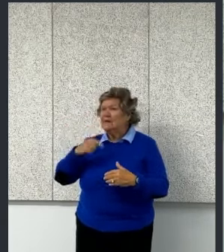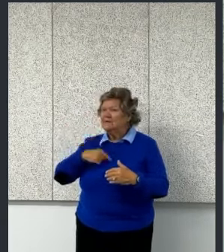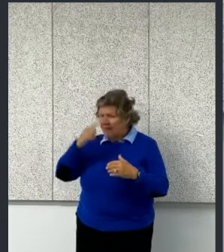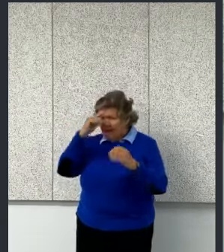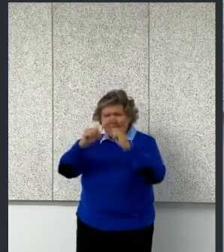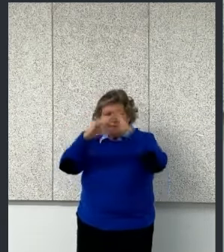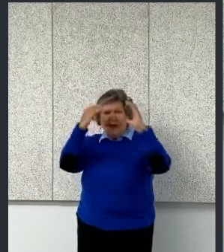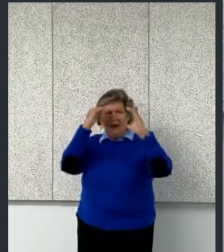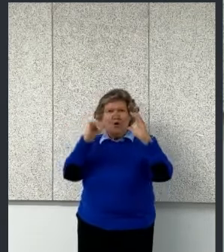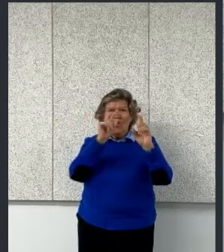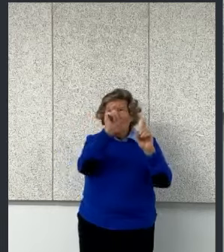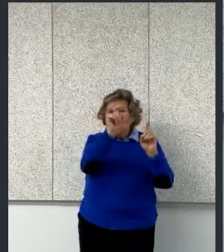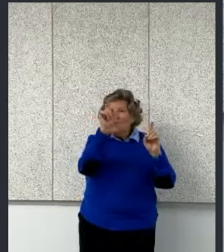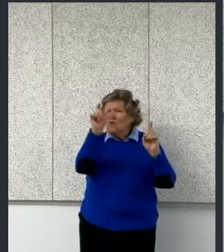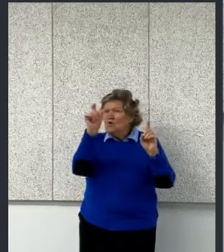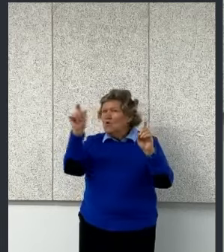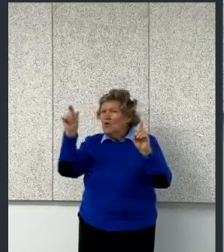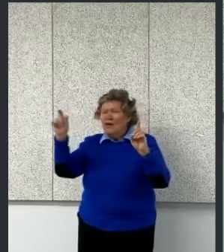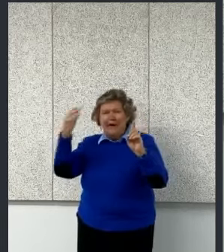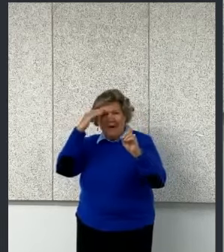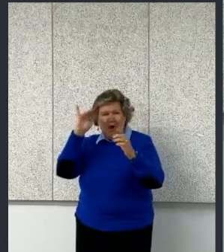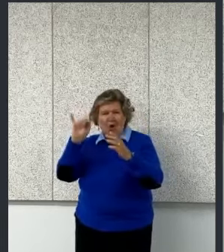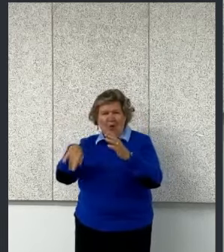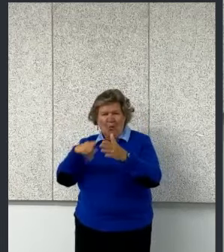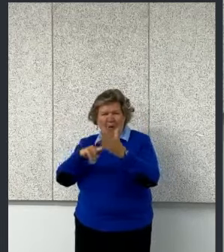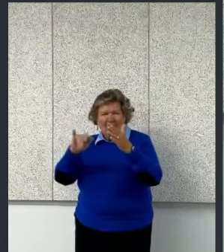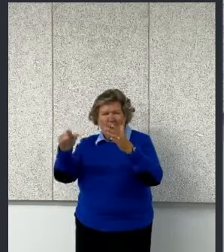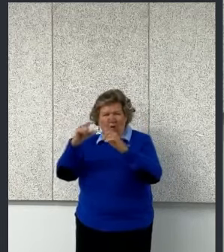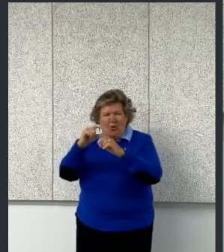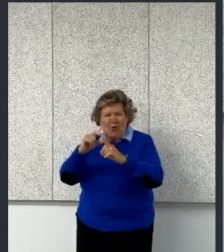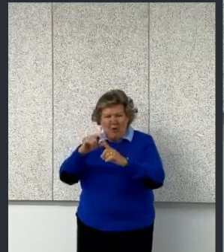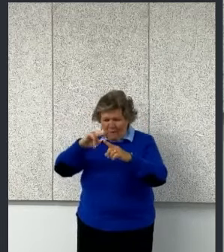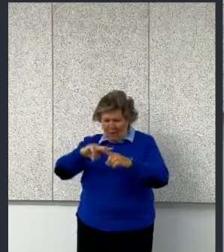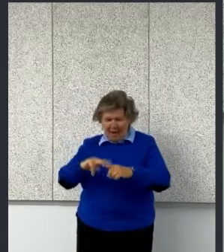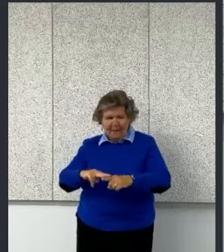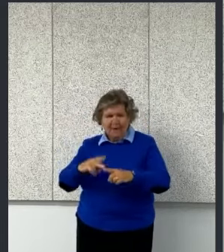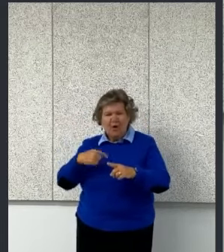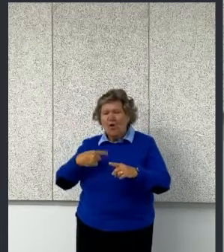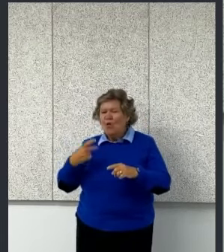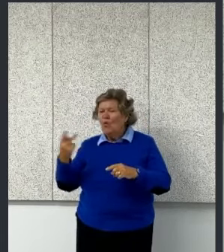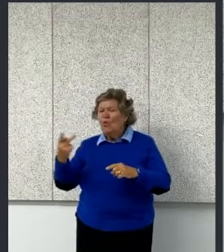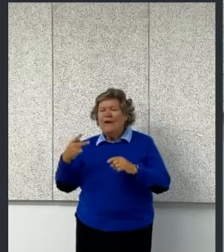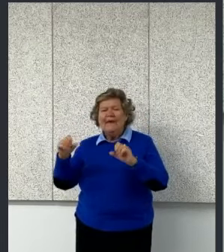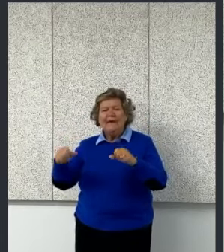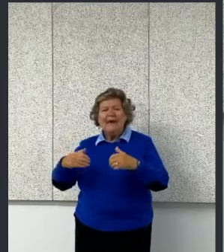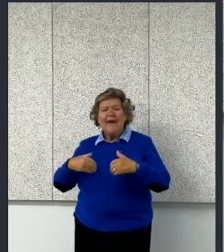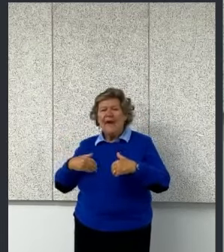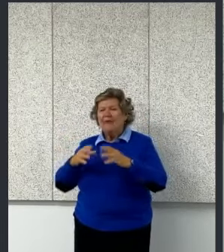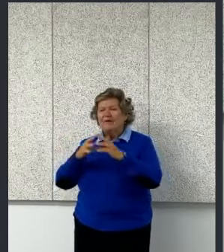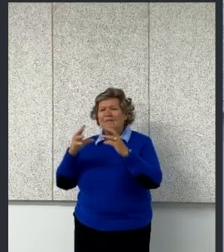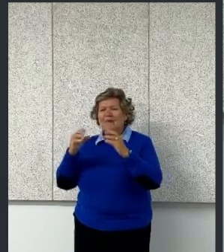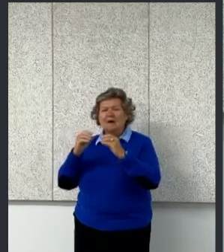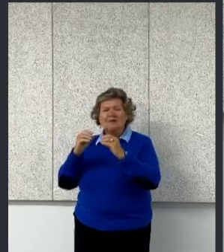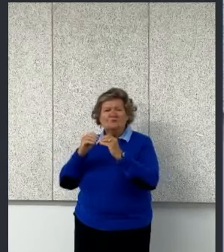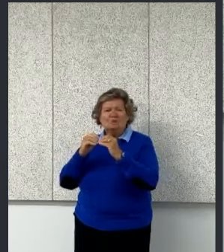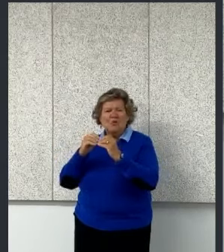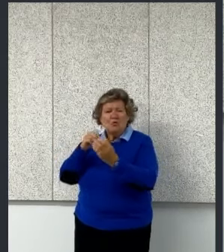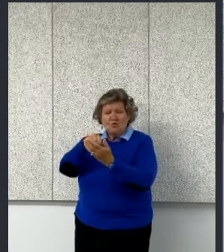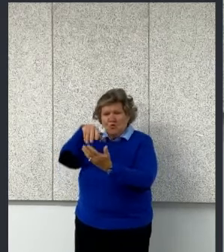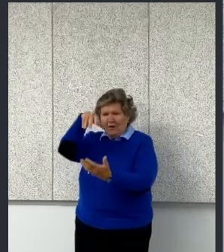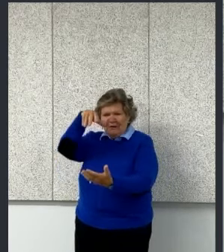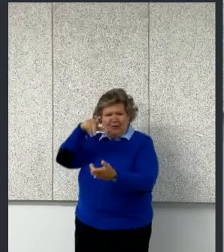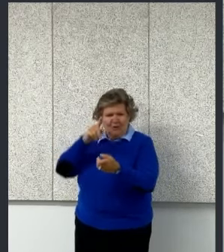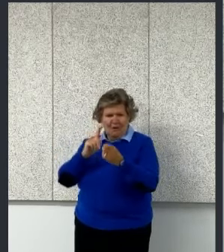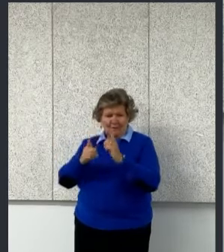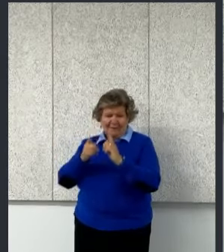all these words mean. I know what a 29-hour reading is. We can have a much more nuanced, richer conversation because I'm